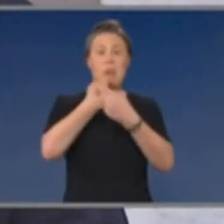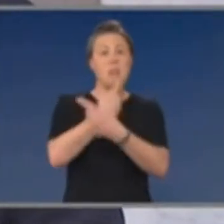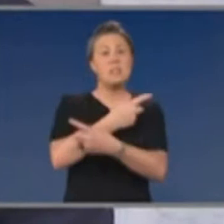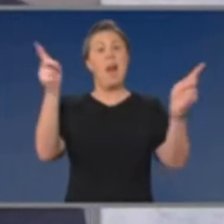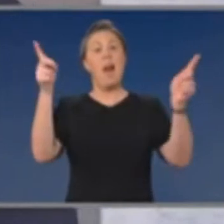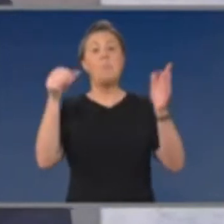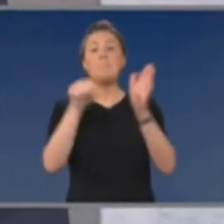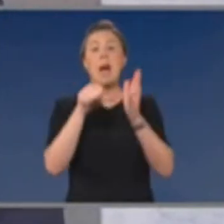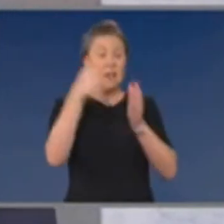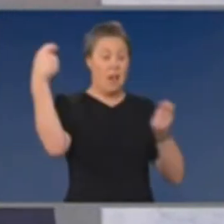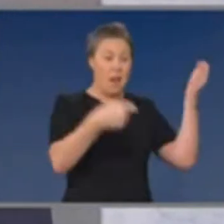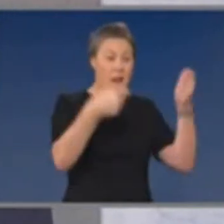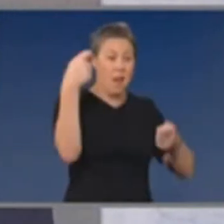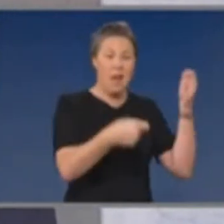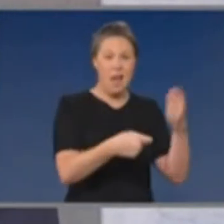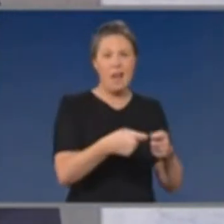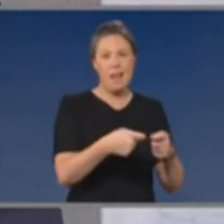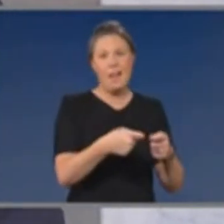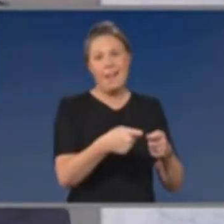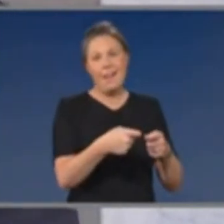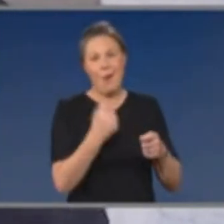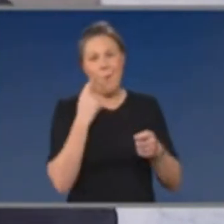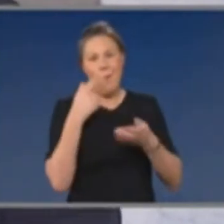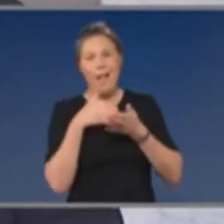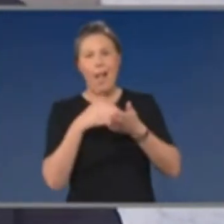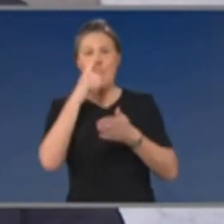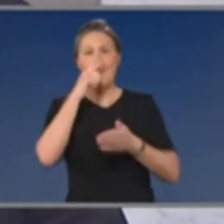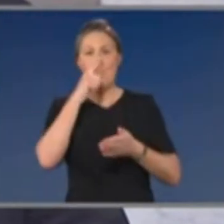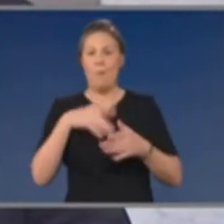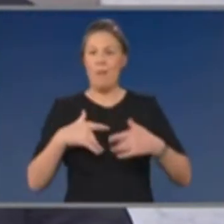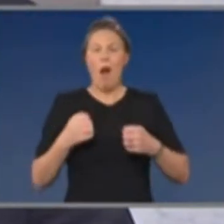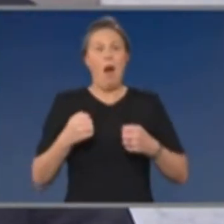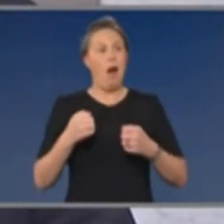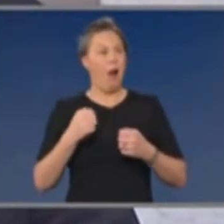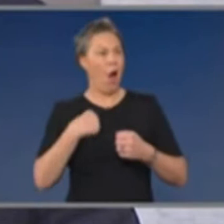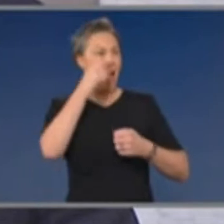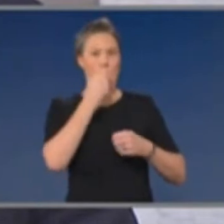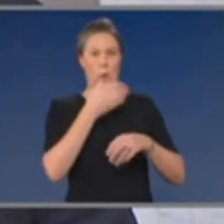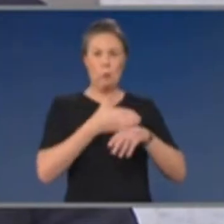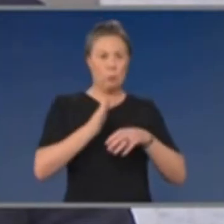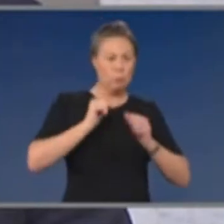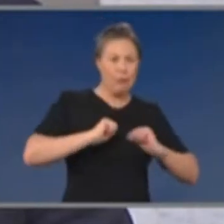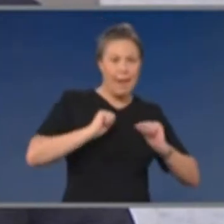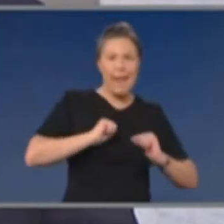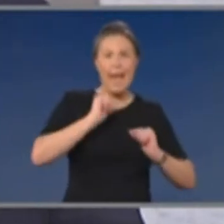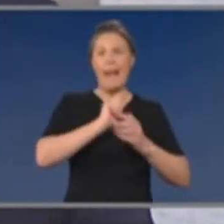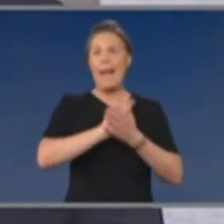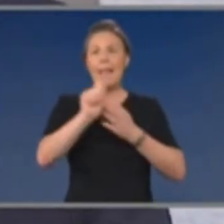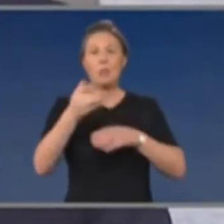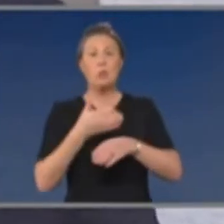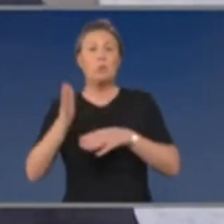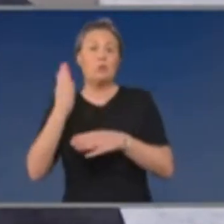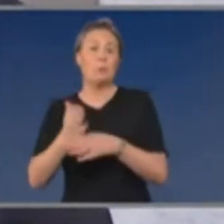and territories, is going to make those decisions that little bit more easier for them, knowing that they'll be getting the training and skills support that they will